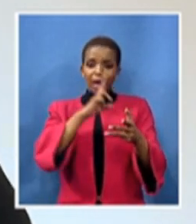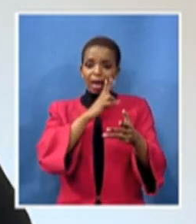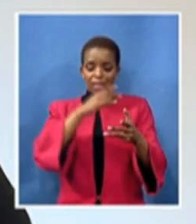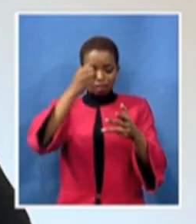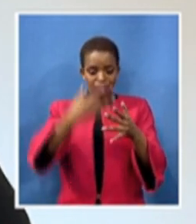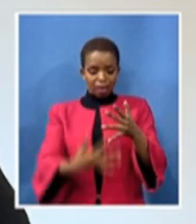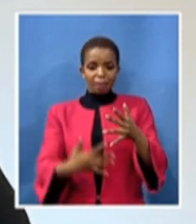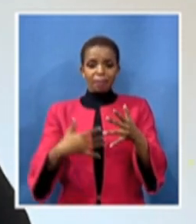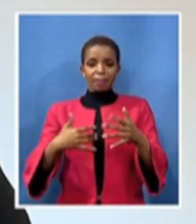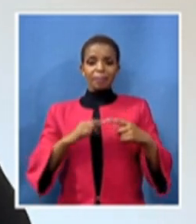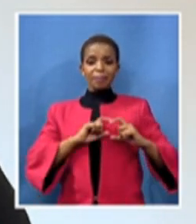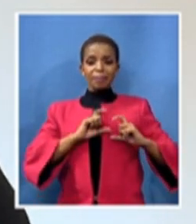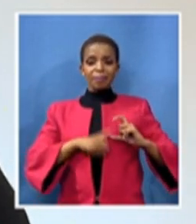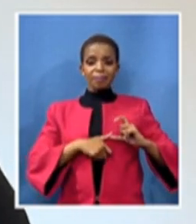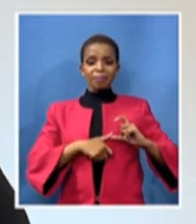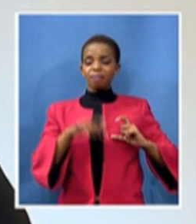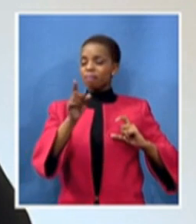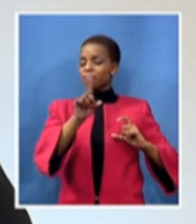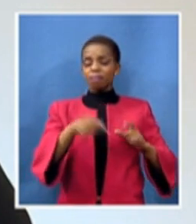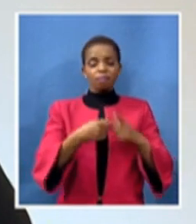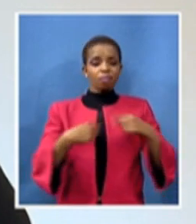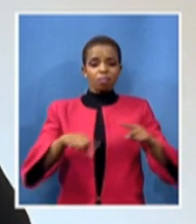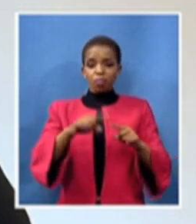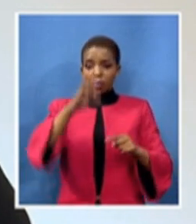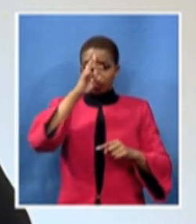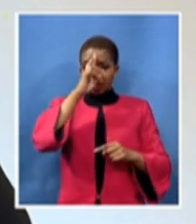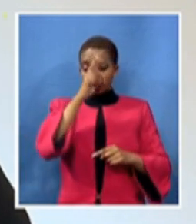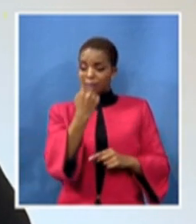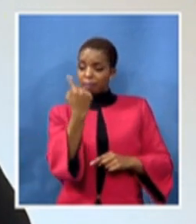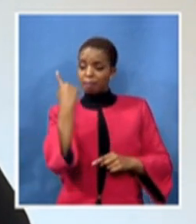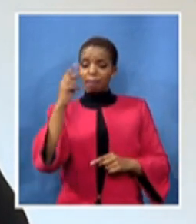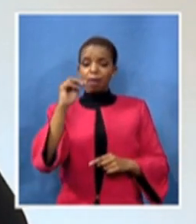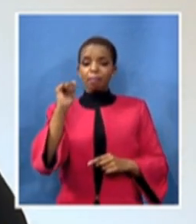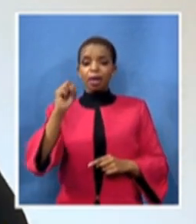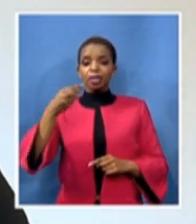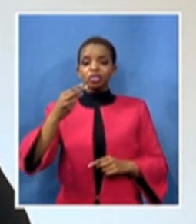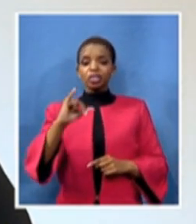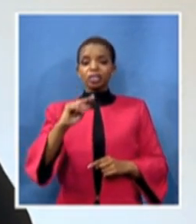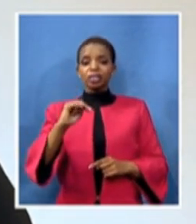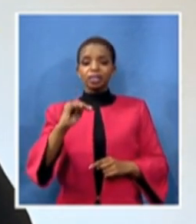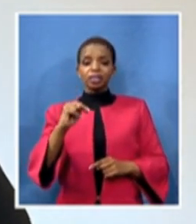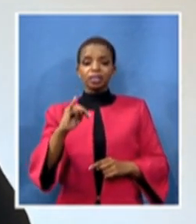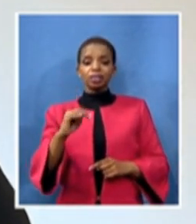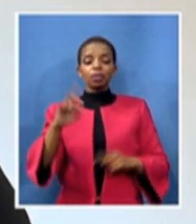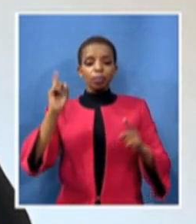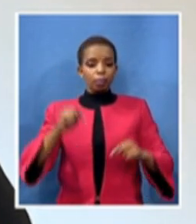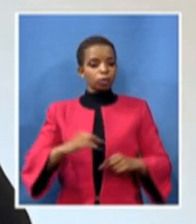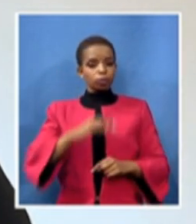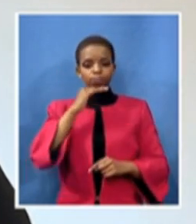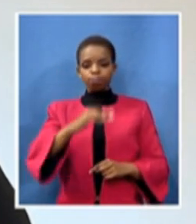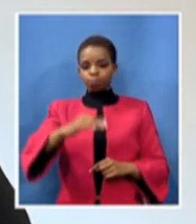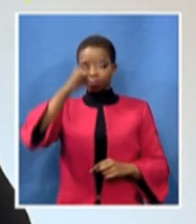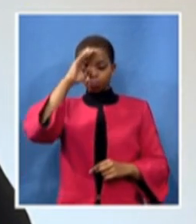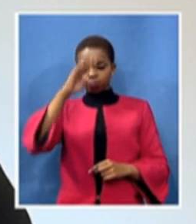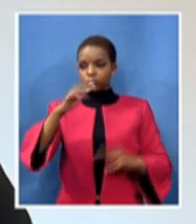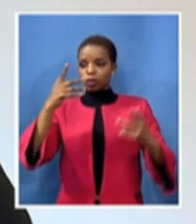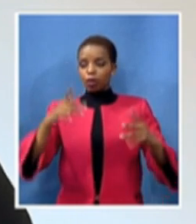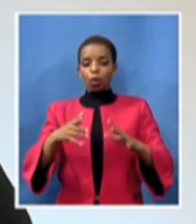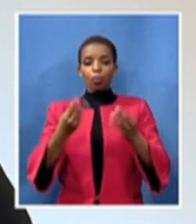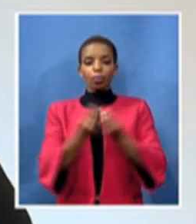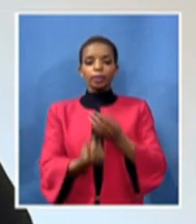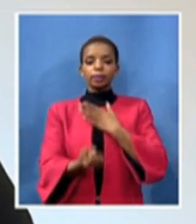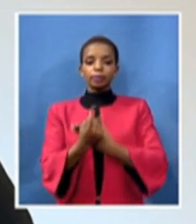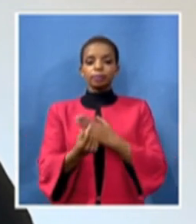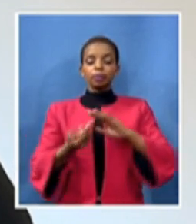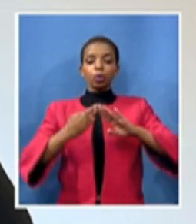minds. We must become sick and tired of challenges besieging our communities. None but ourselves can be our